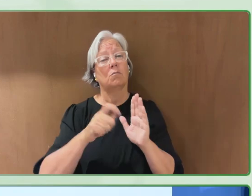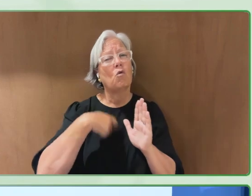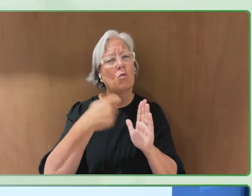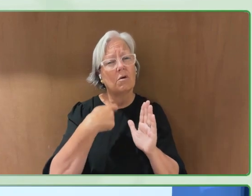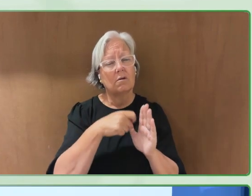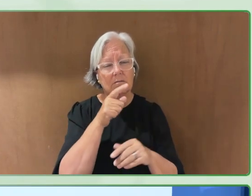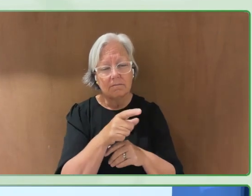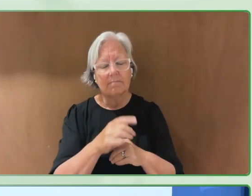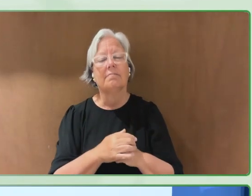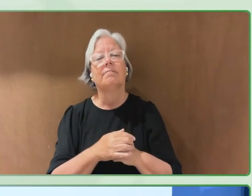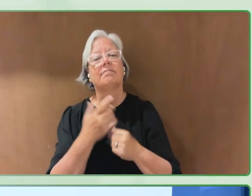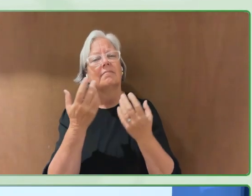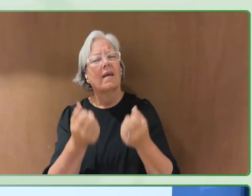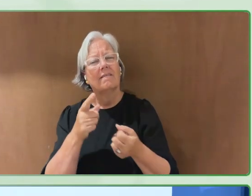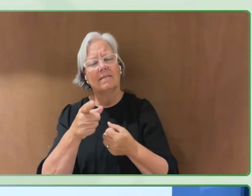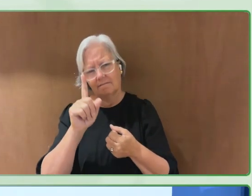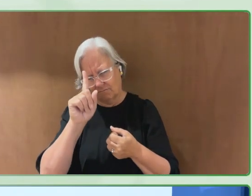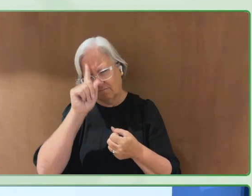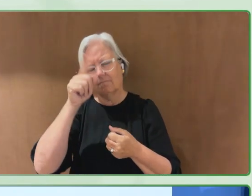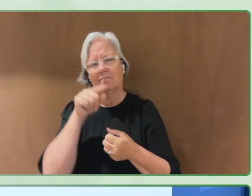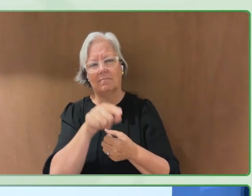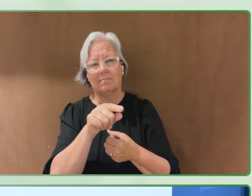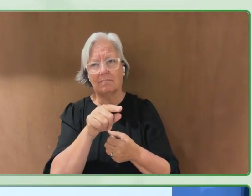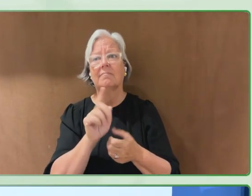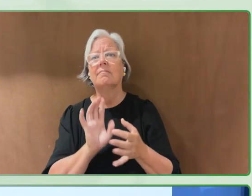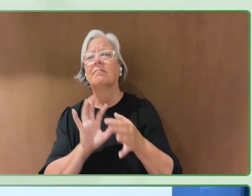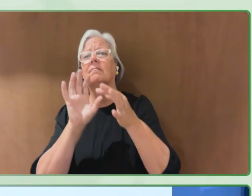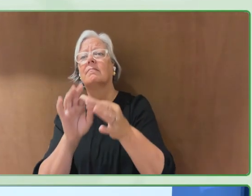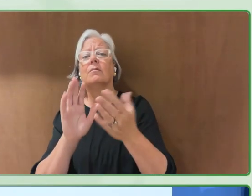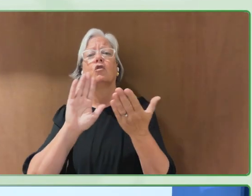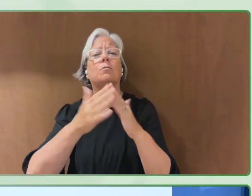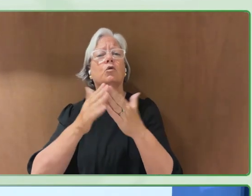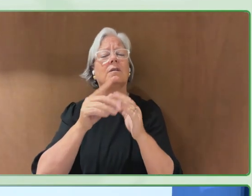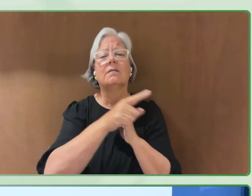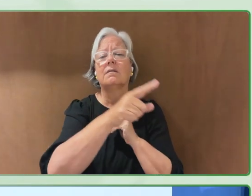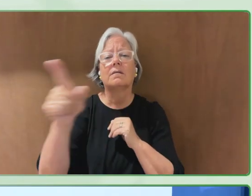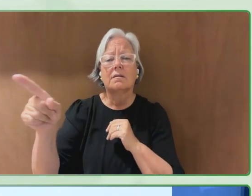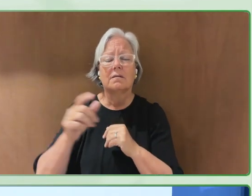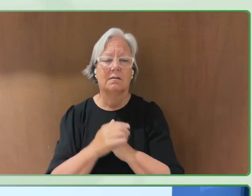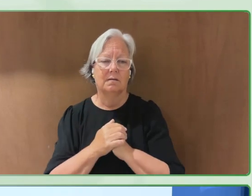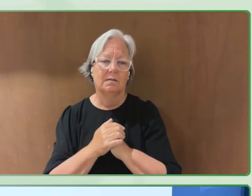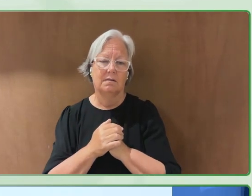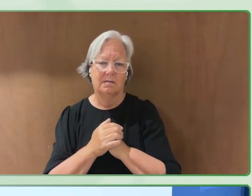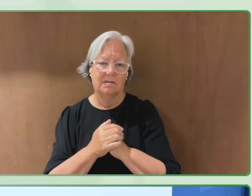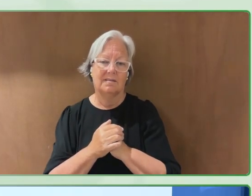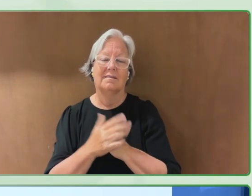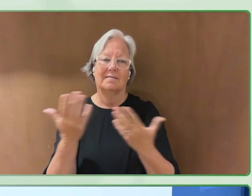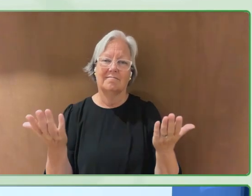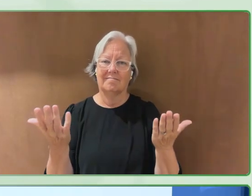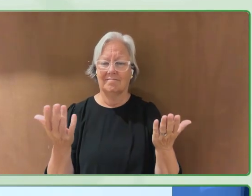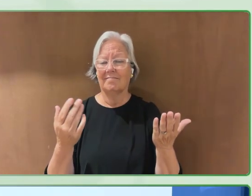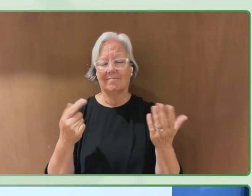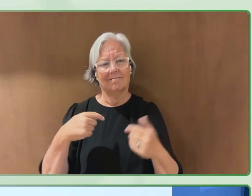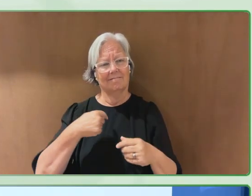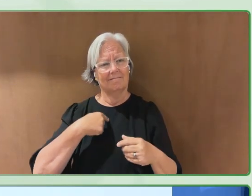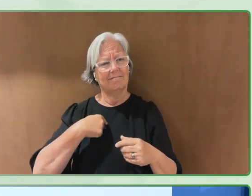form to go to the community. Just a model of distribution really impactful, because we have reached around